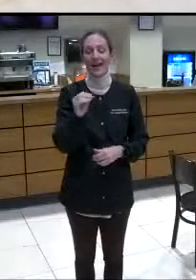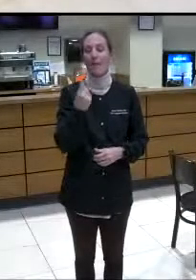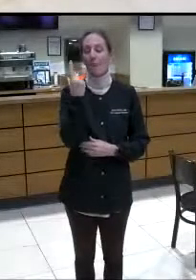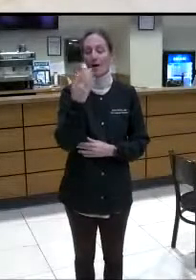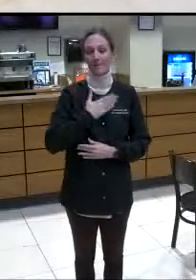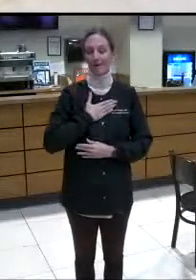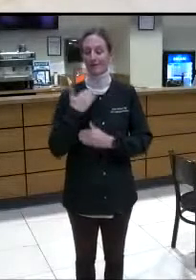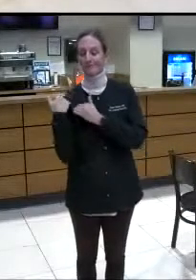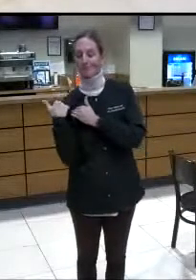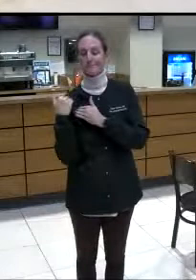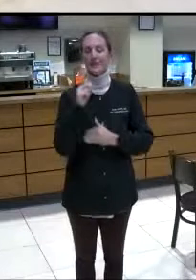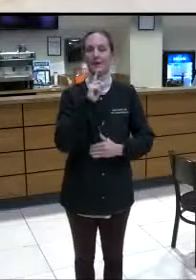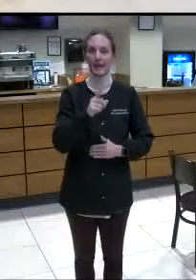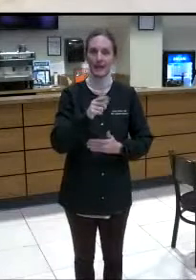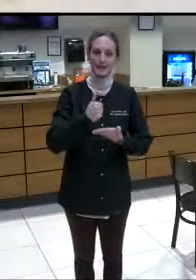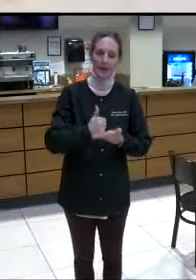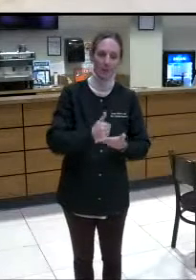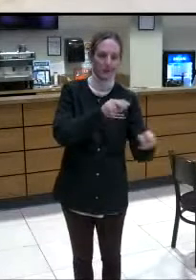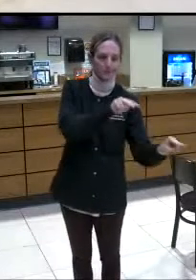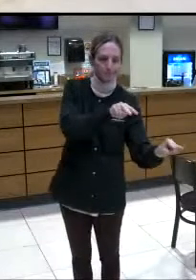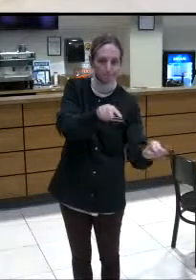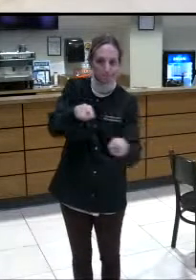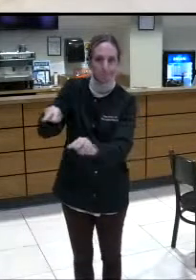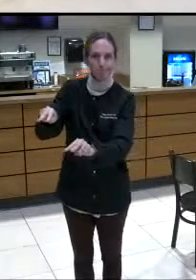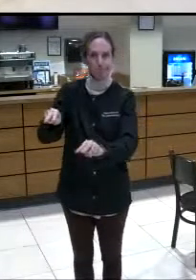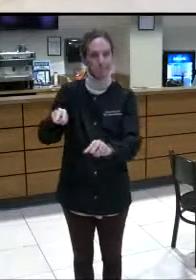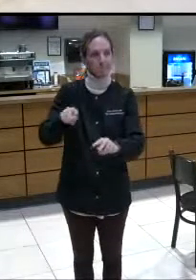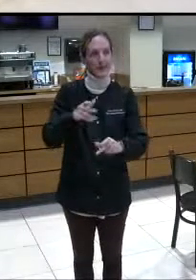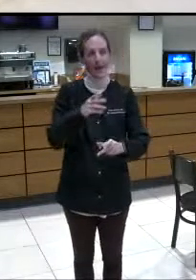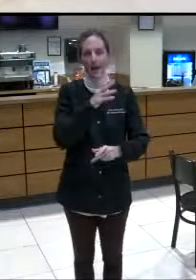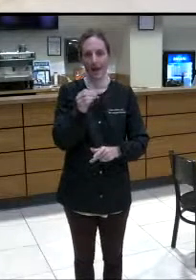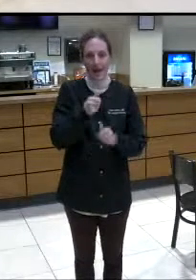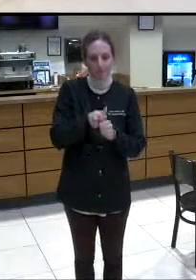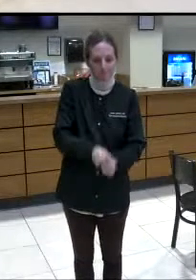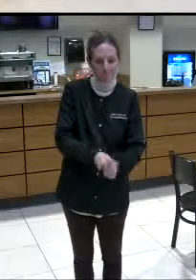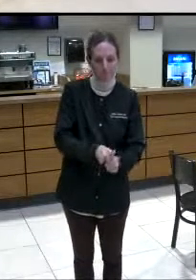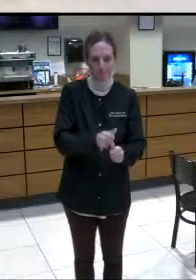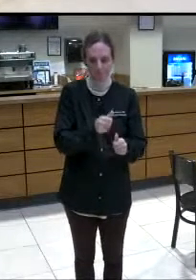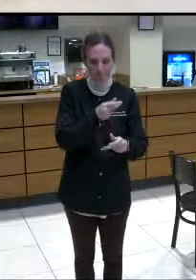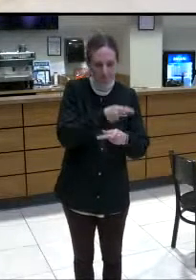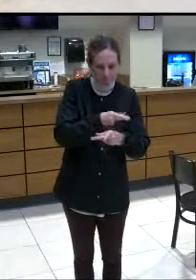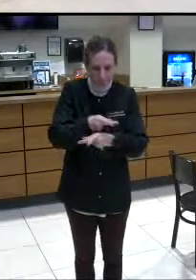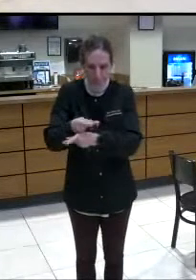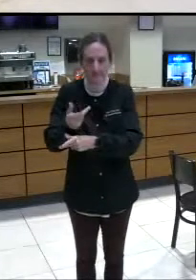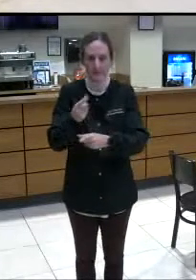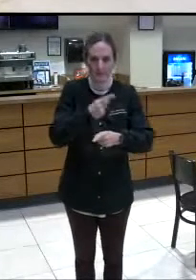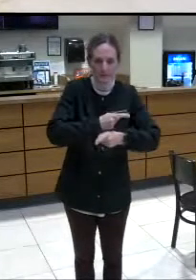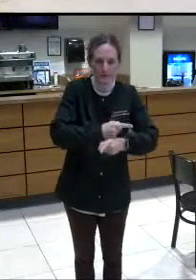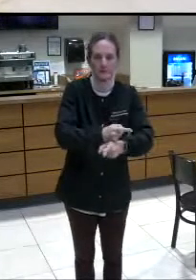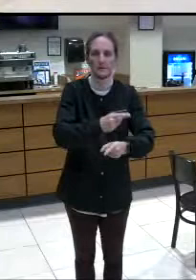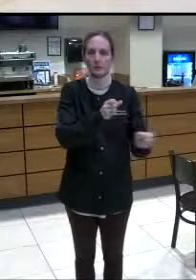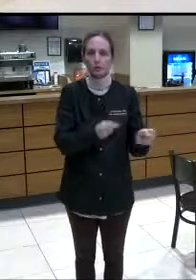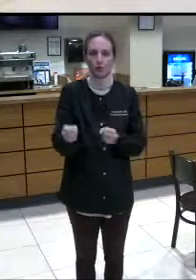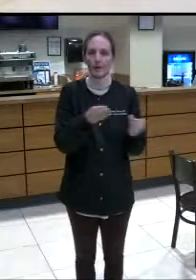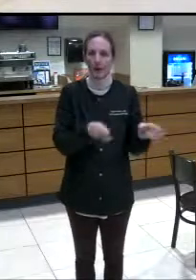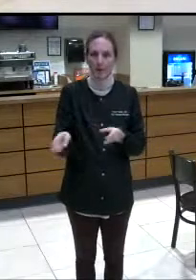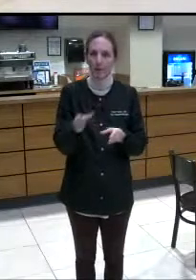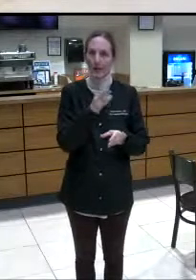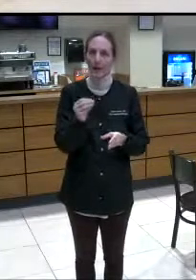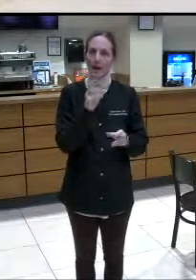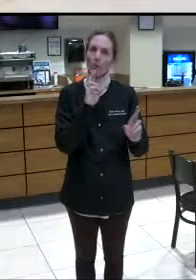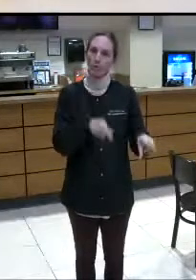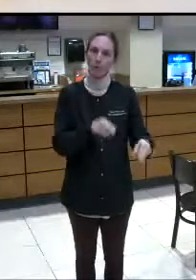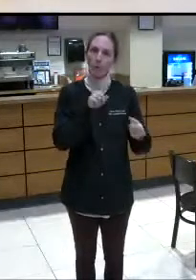is helping to monitor and keep track of the strategic plan and to make sure that we are reporting out to you and to the community about